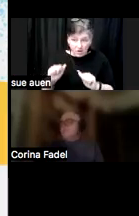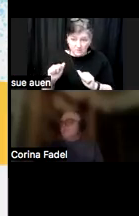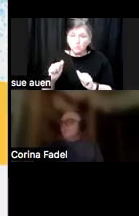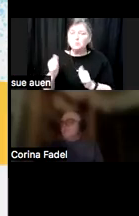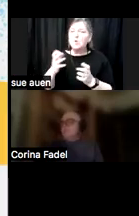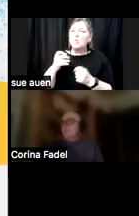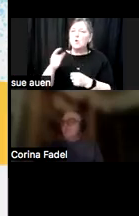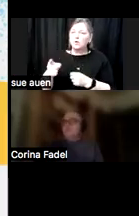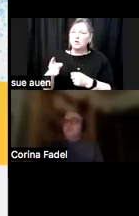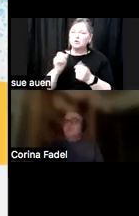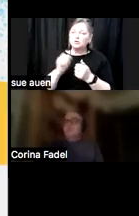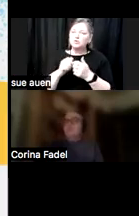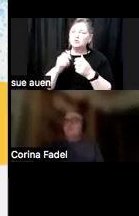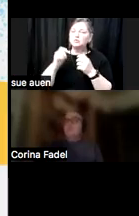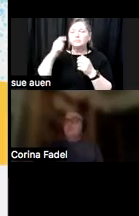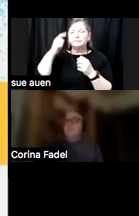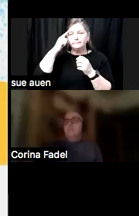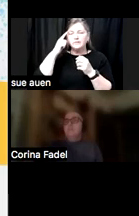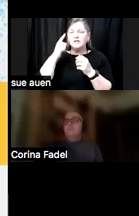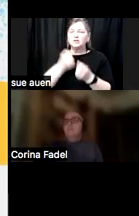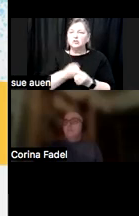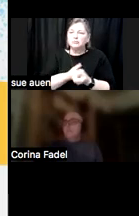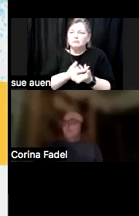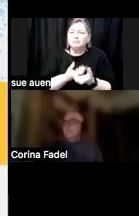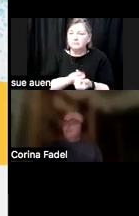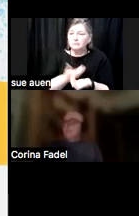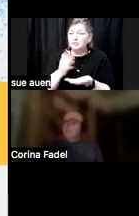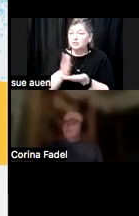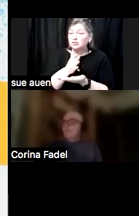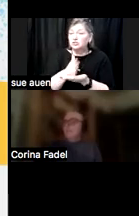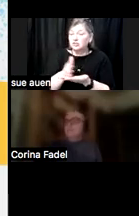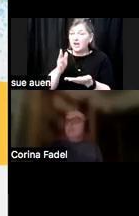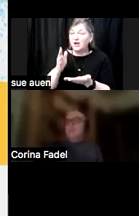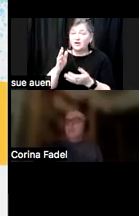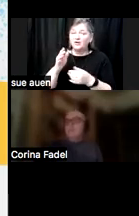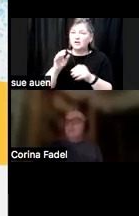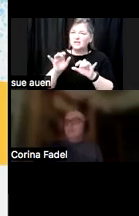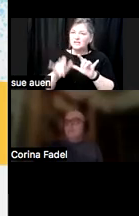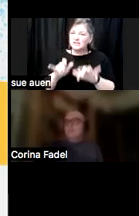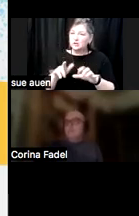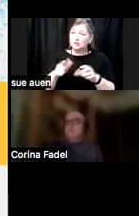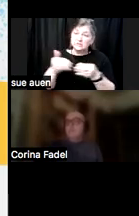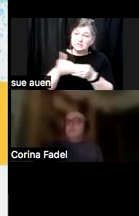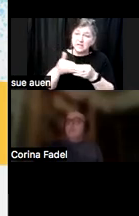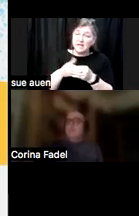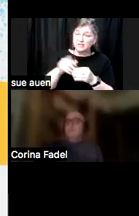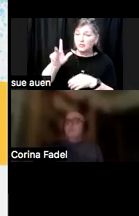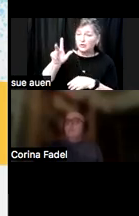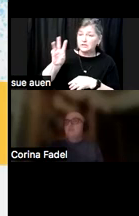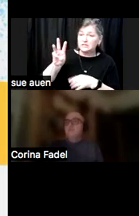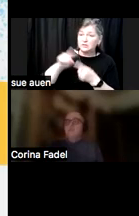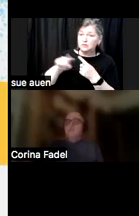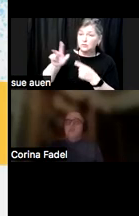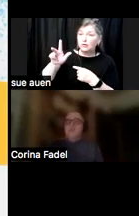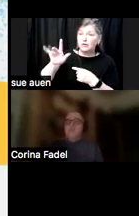you to make some space to also share those reflections in the digital form on slides 36 to 39.